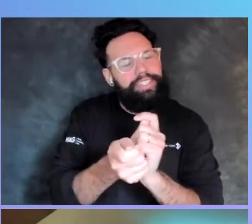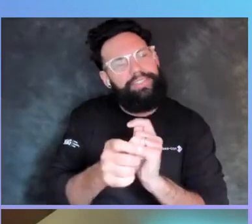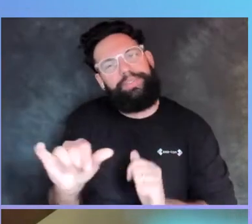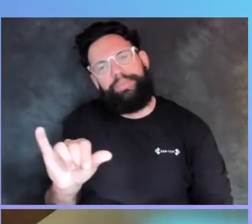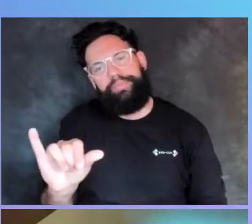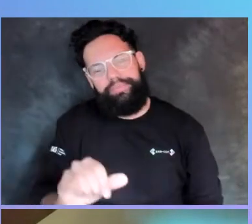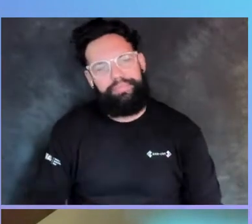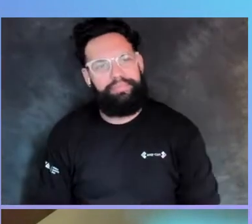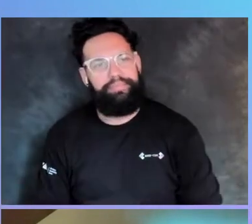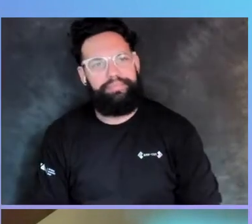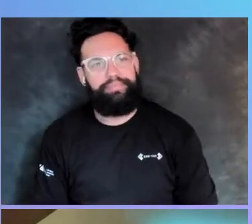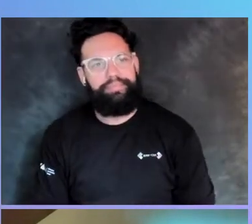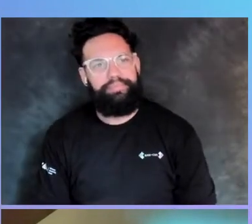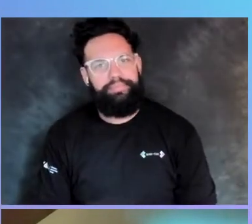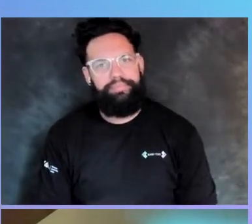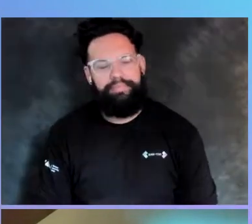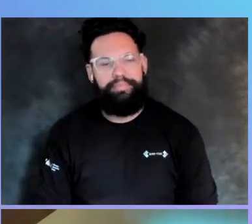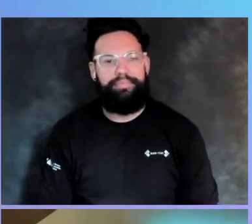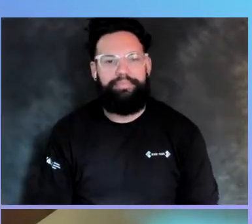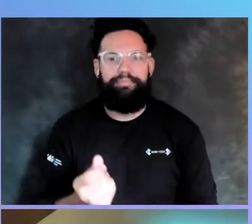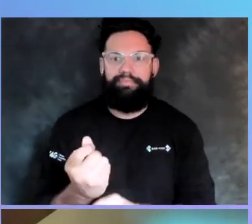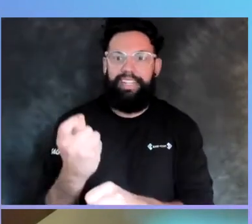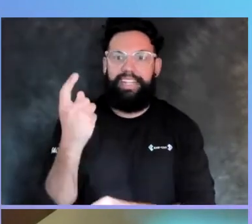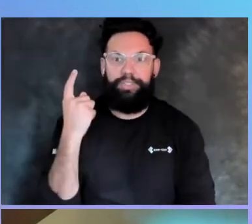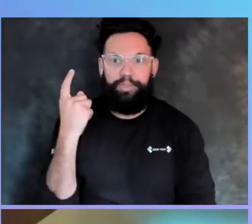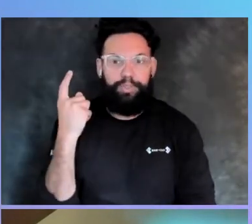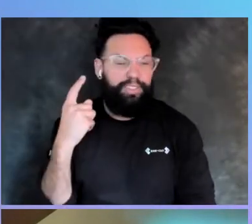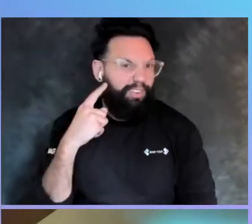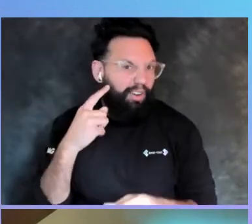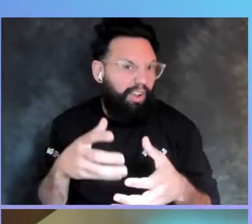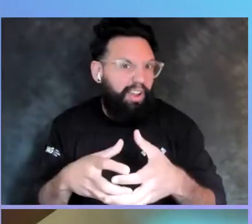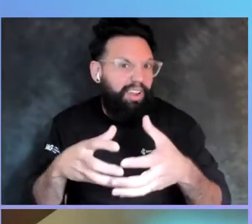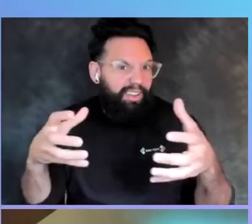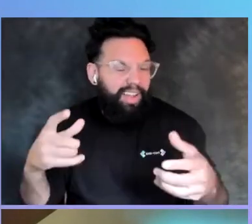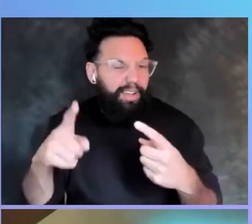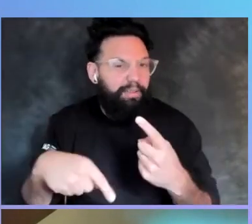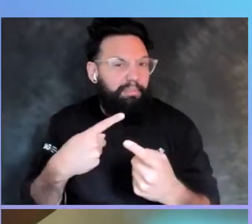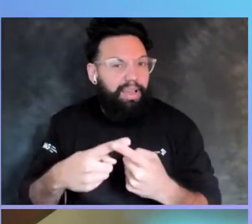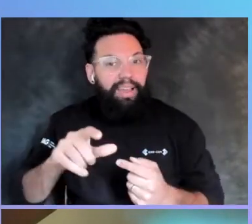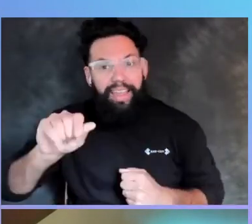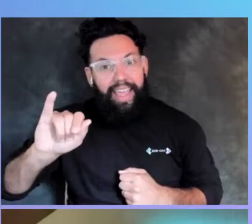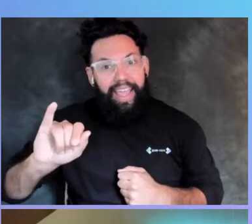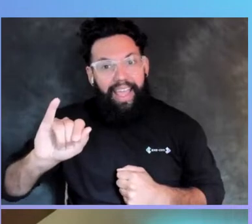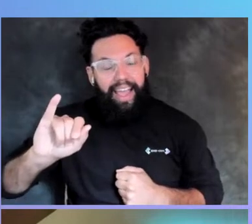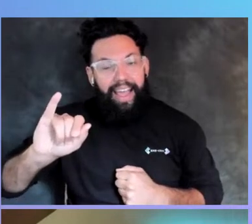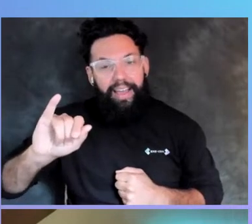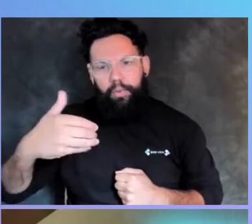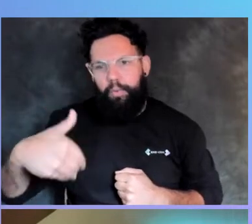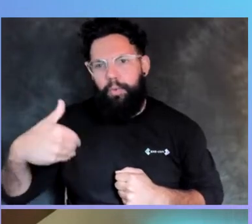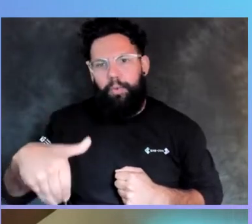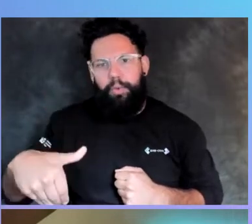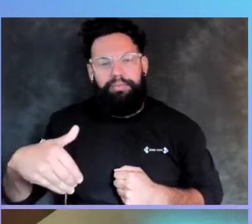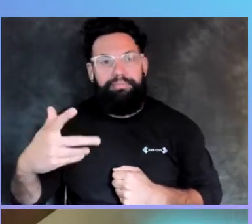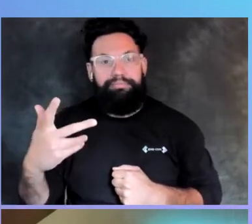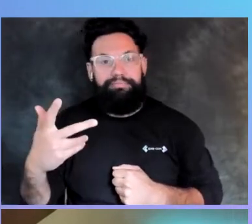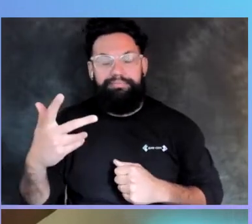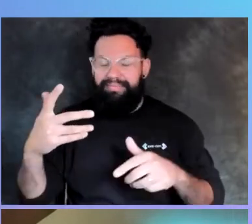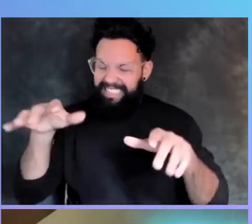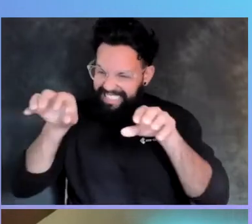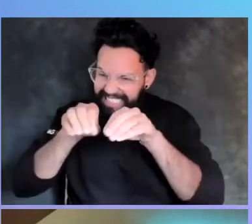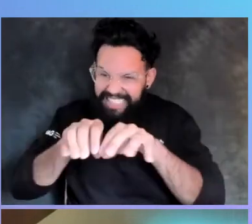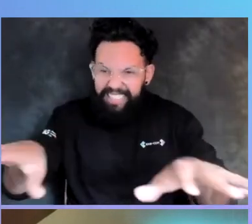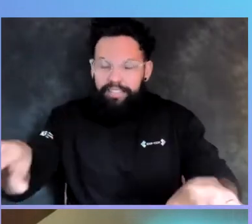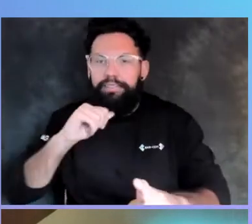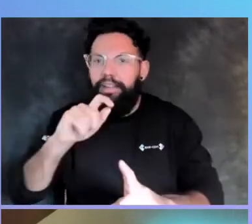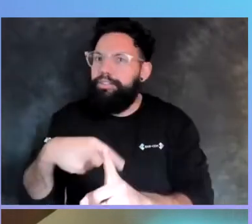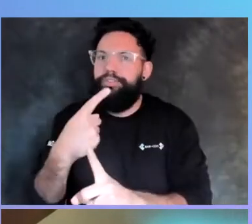year, I'm sure you've all heard a lot about AI, and it's expanded quite dramatically beyond the tech community, touching on